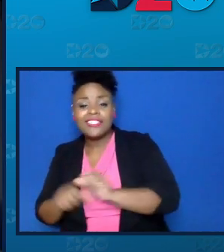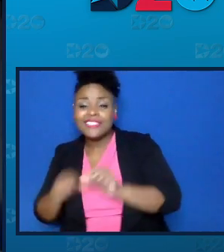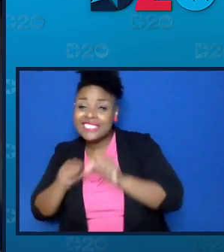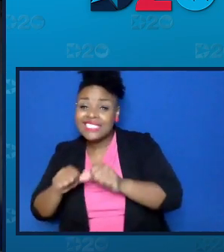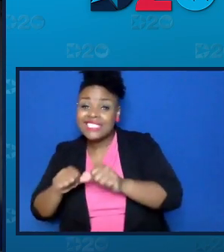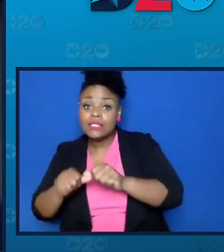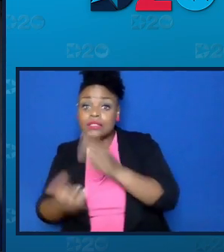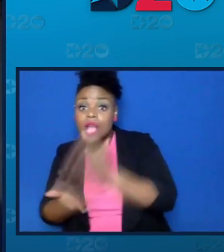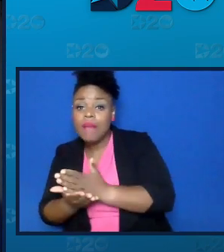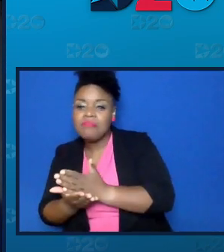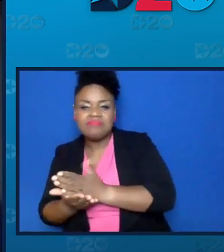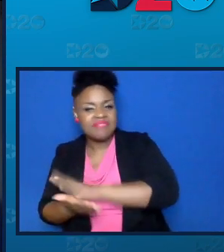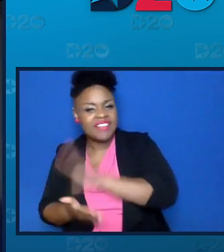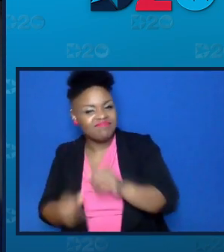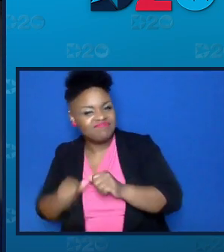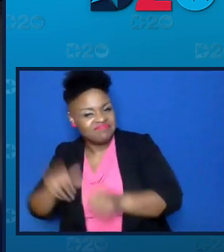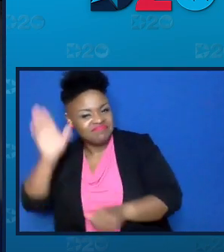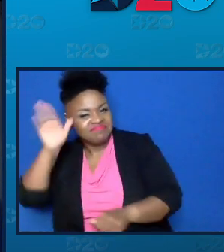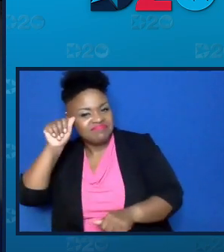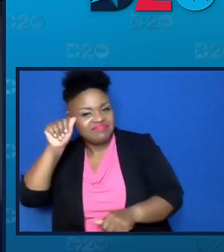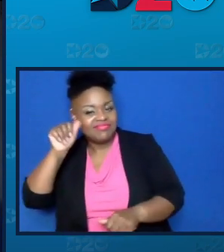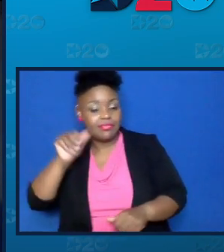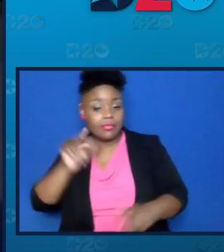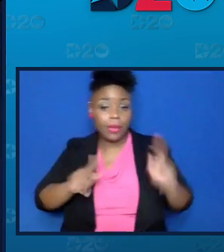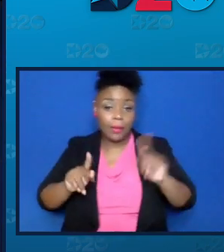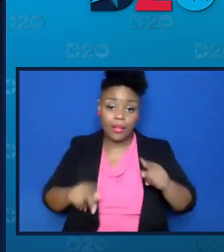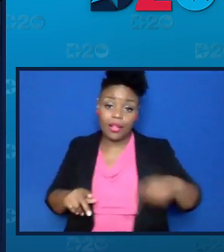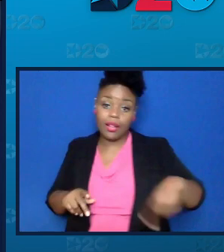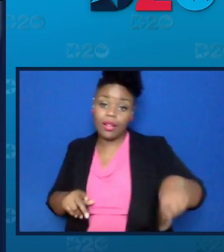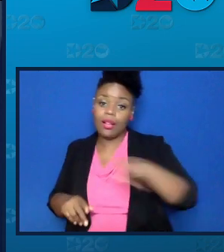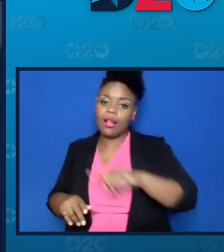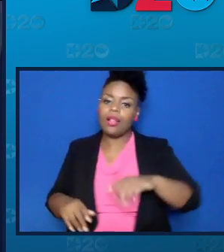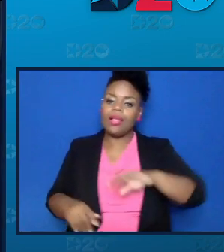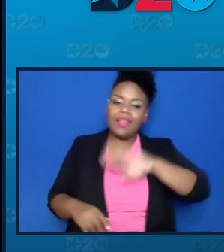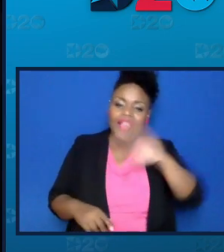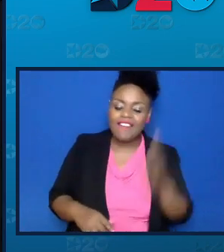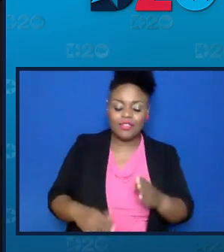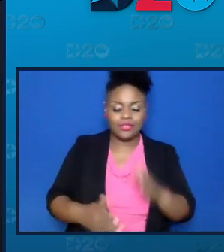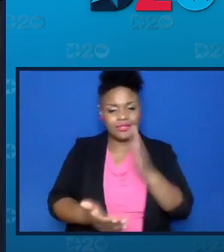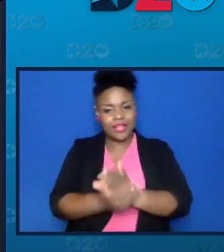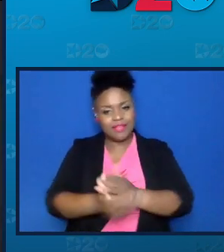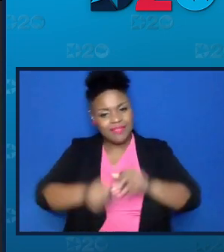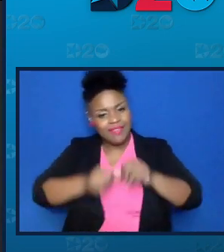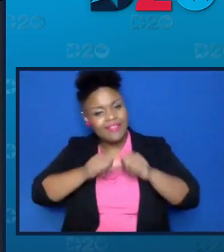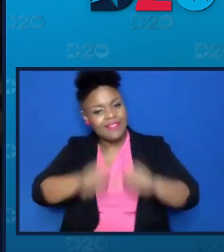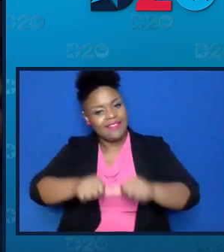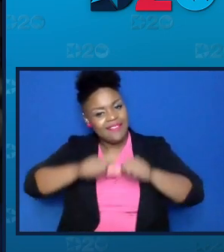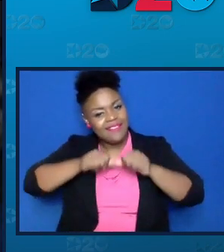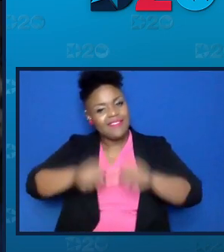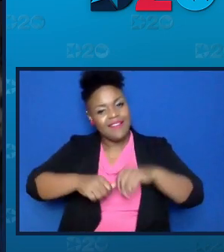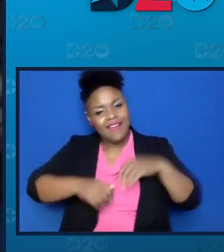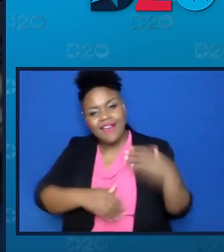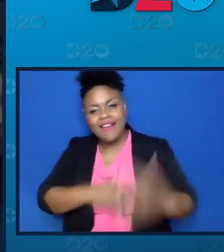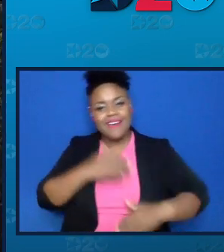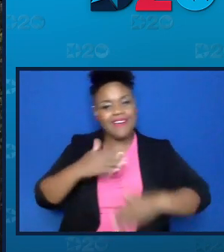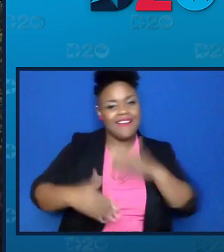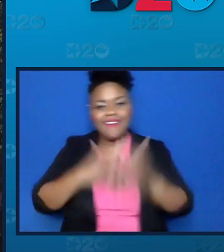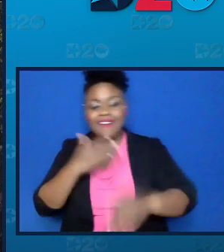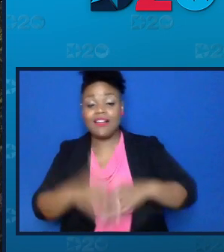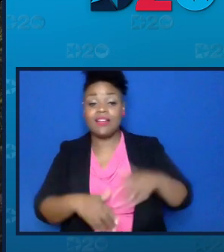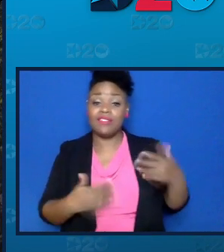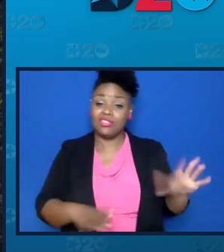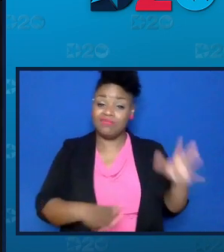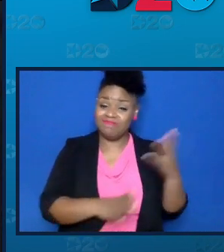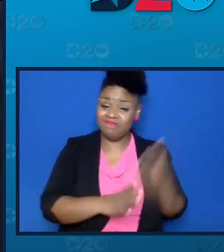Some people never stop inspiring, even after they're gone. Beau Biden was a husband,